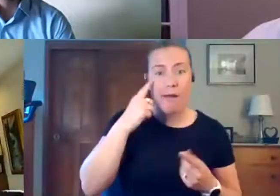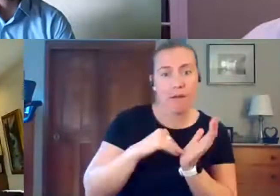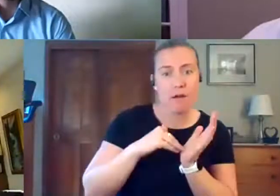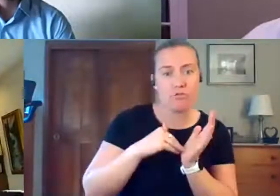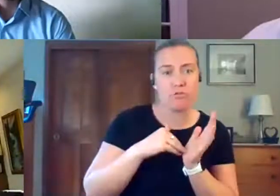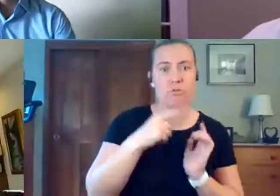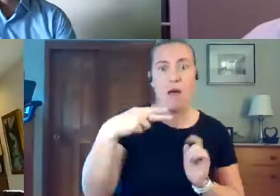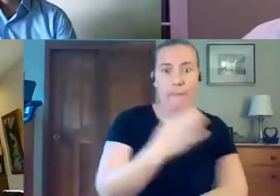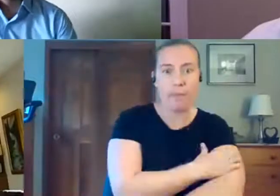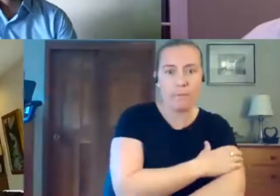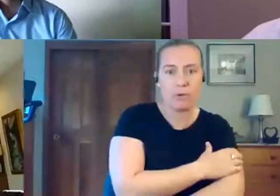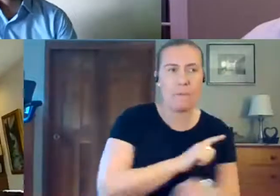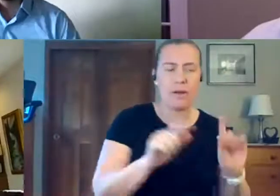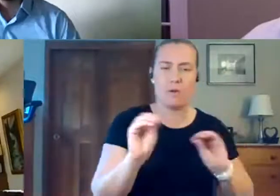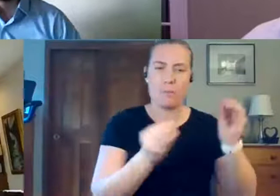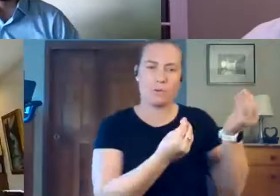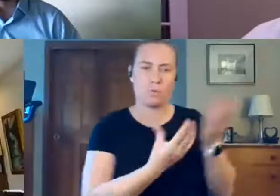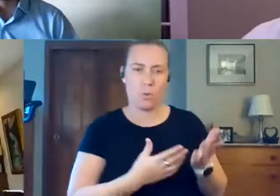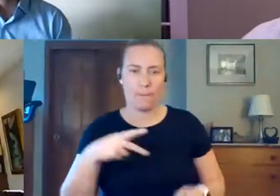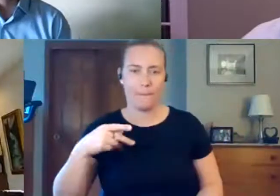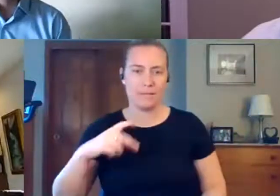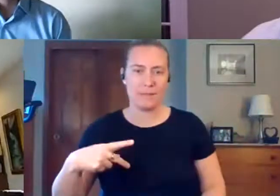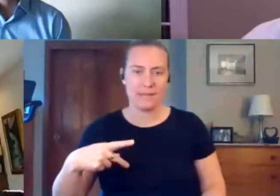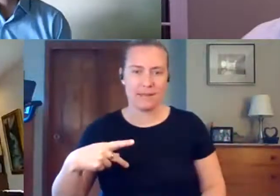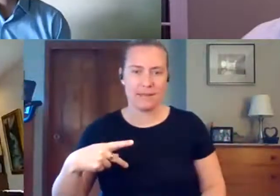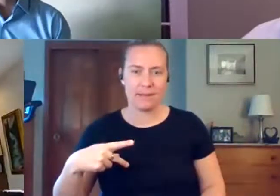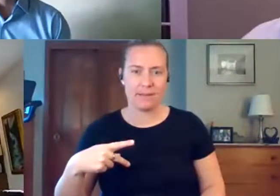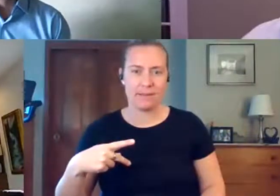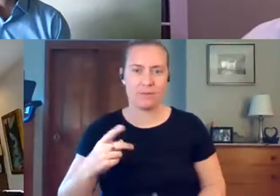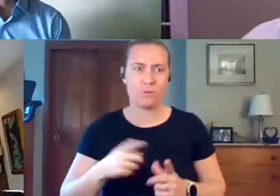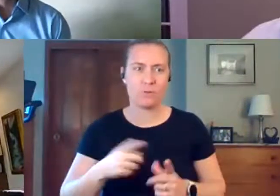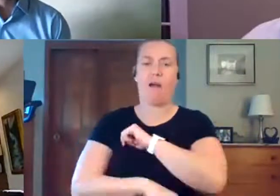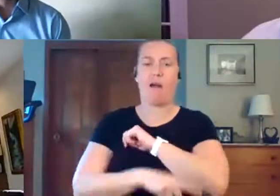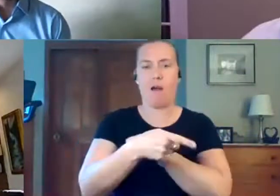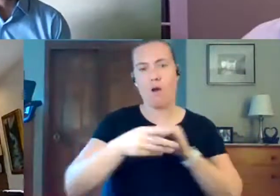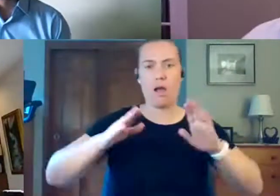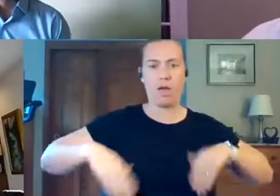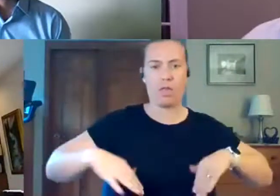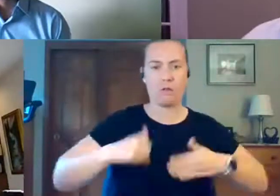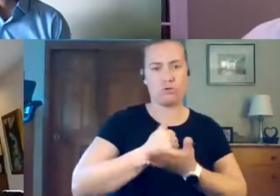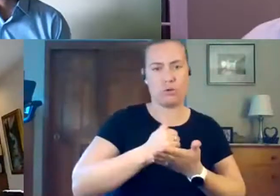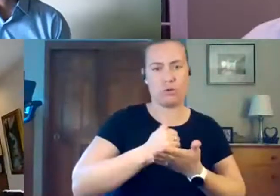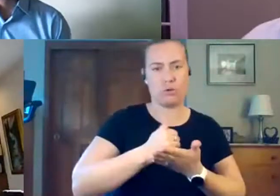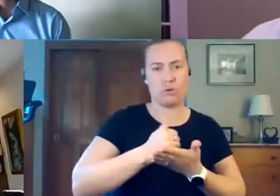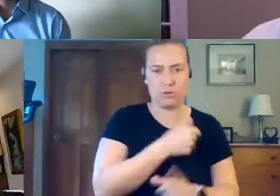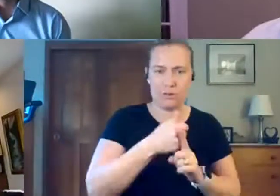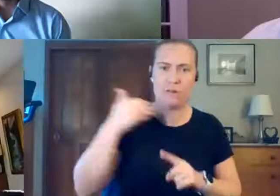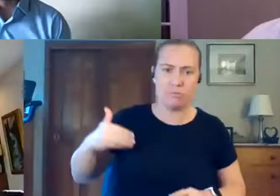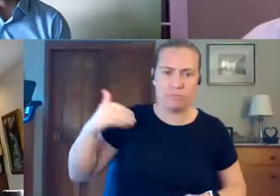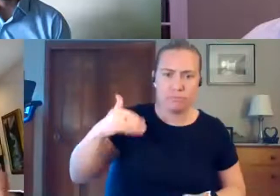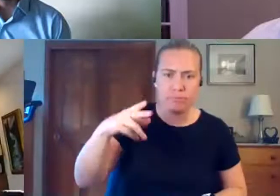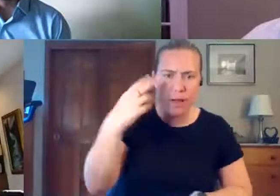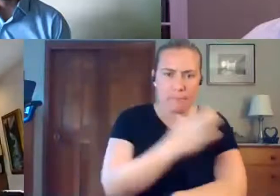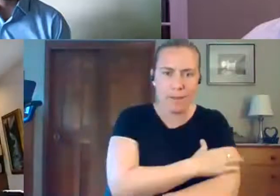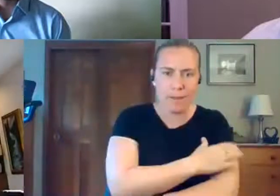take these patients back in their practice because then they had an opportunity to improve things that might actually impact like their paper performance and their overall performance metrics. And so